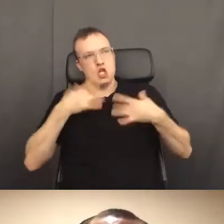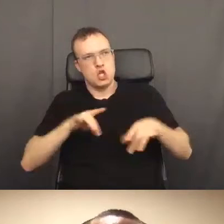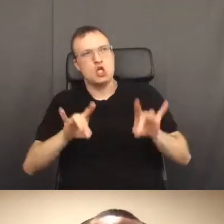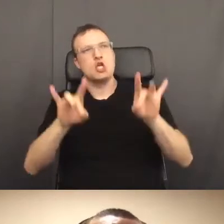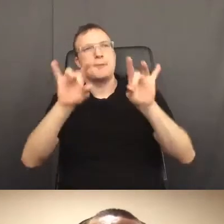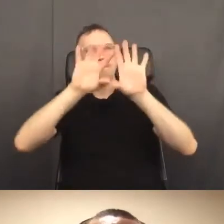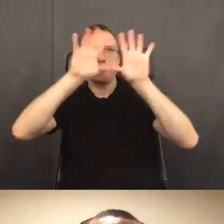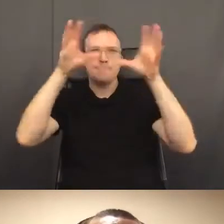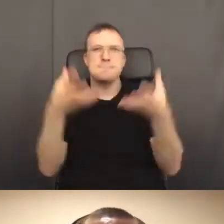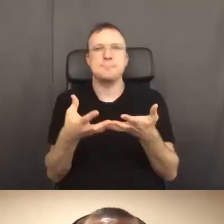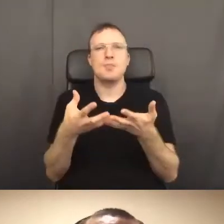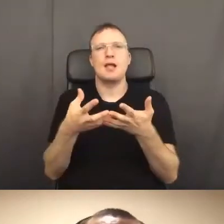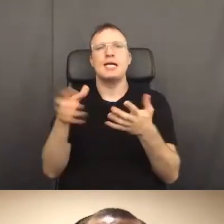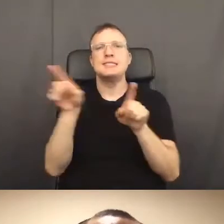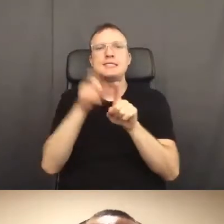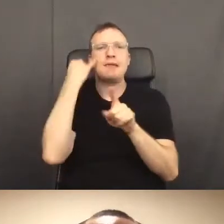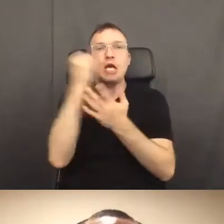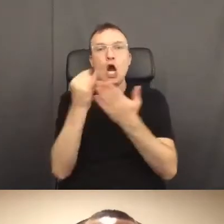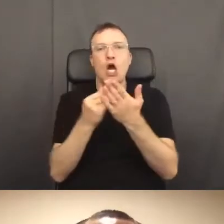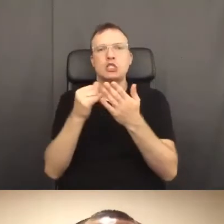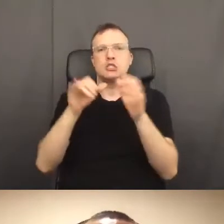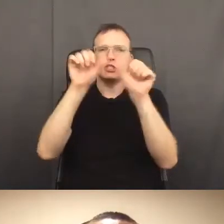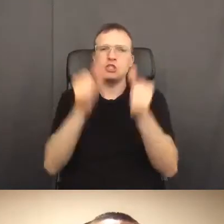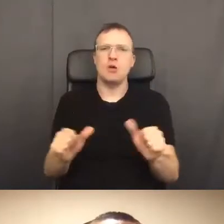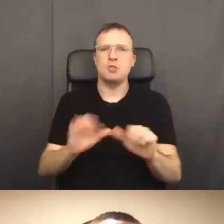kind of sculpting who he was in my mind.